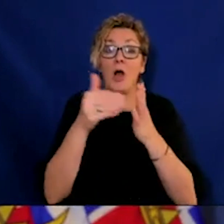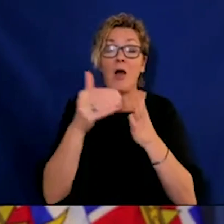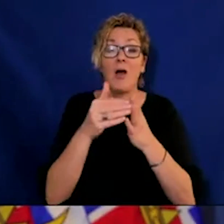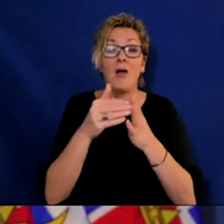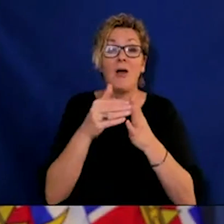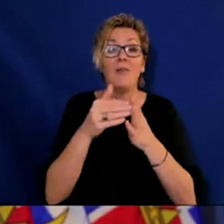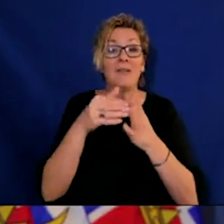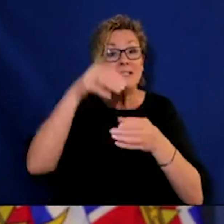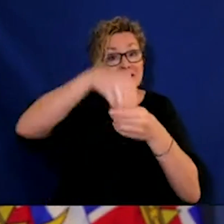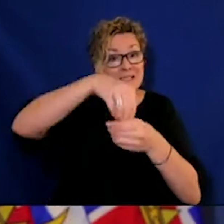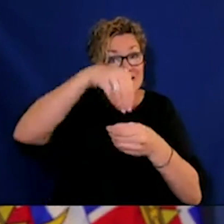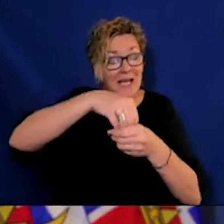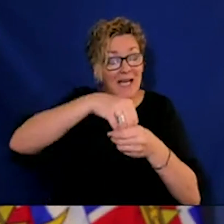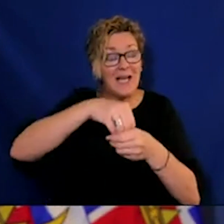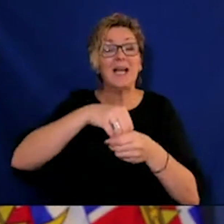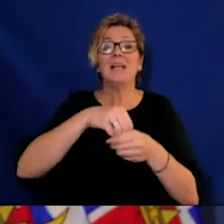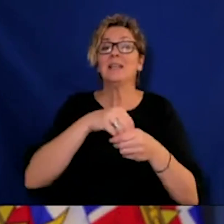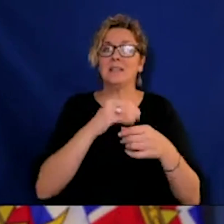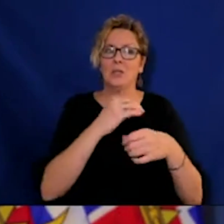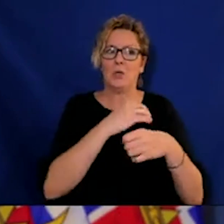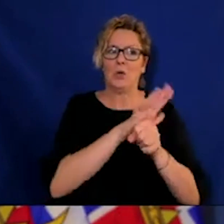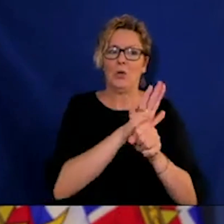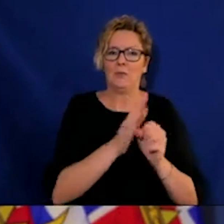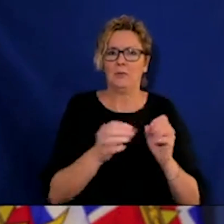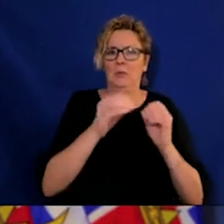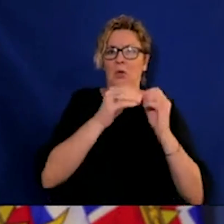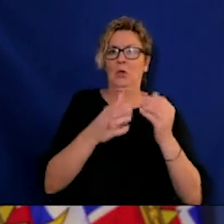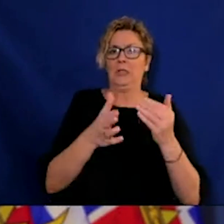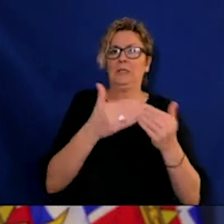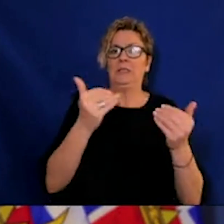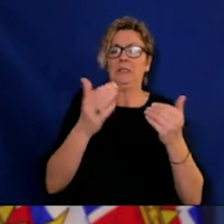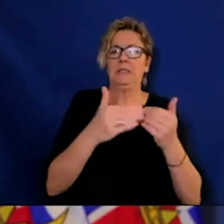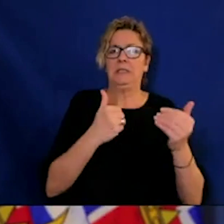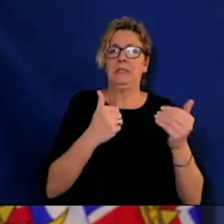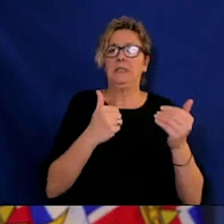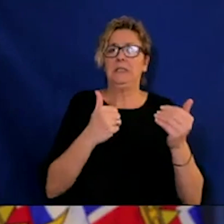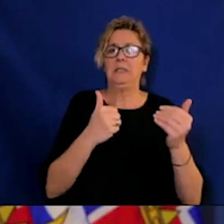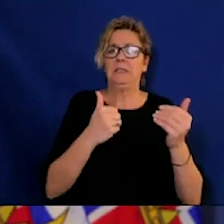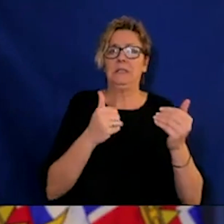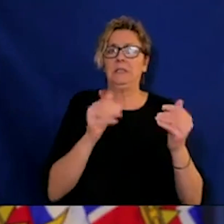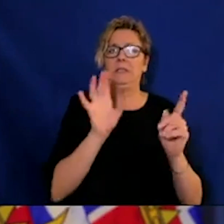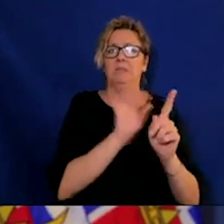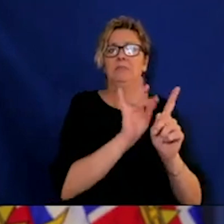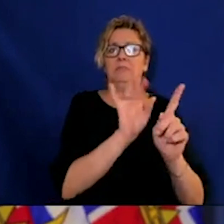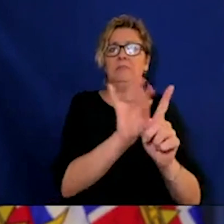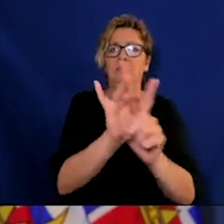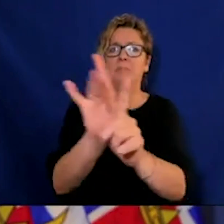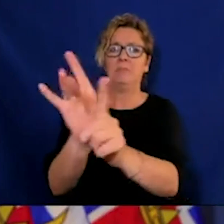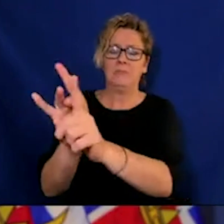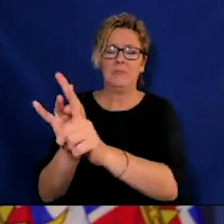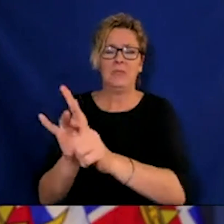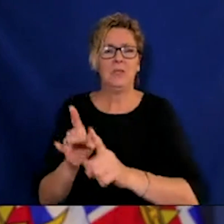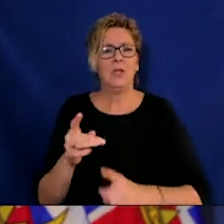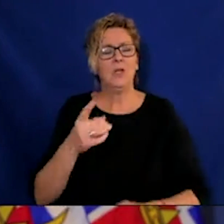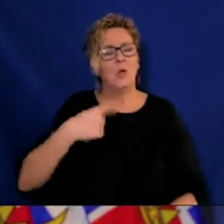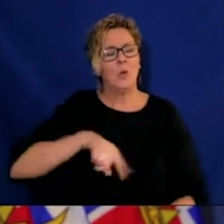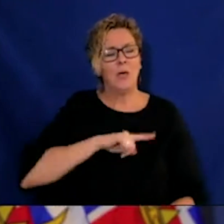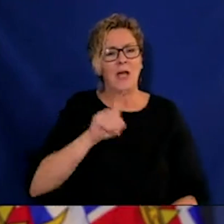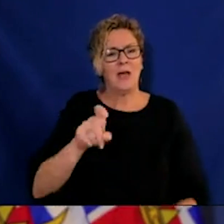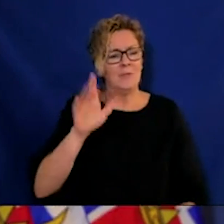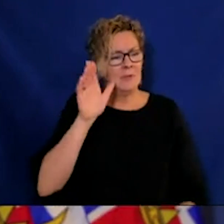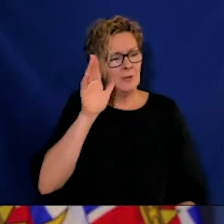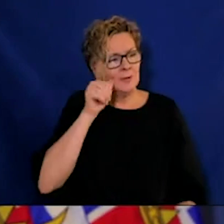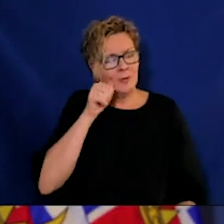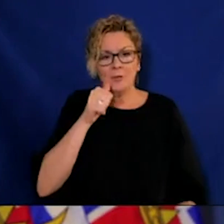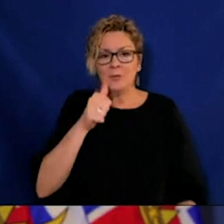transmission of COVID-19 right now, than it has ever been. We must not be distracted from our focus. We've got to